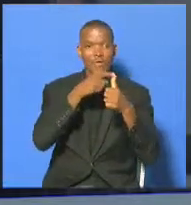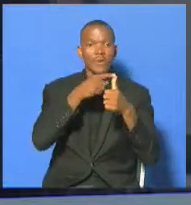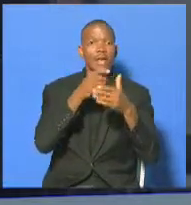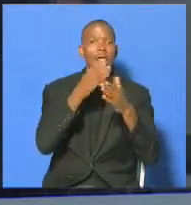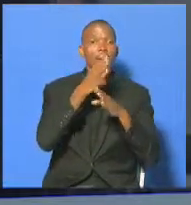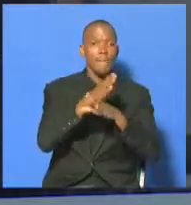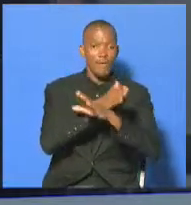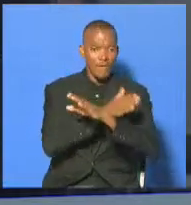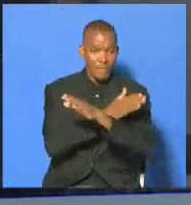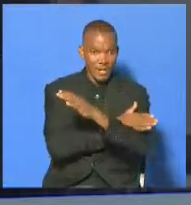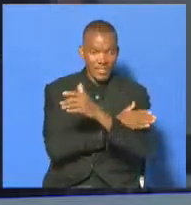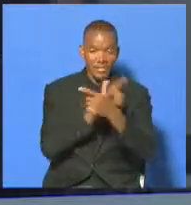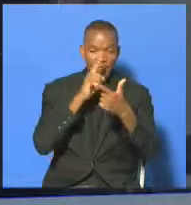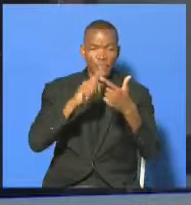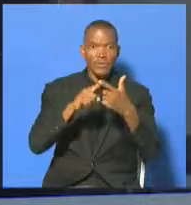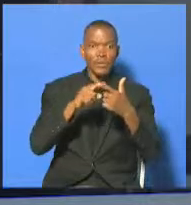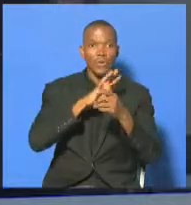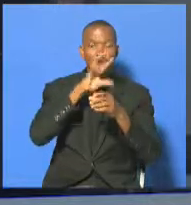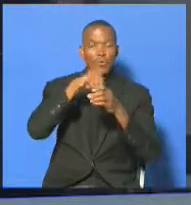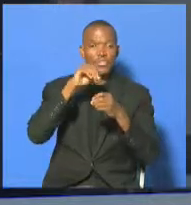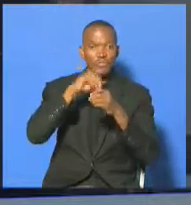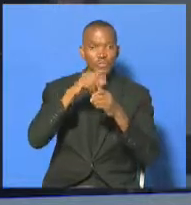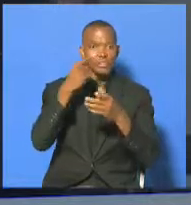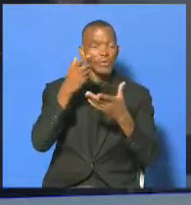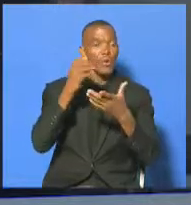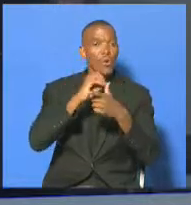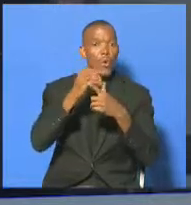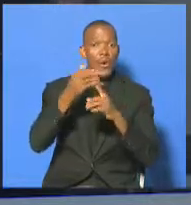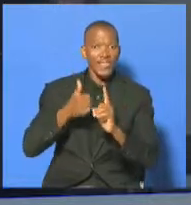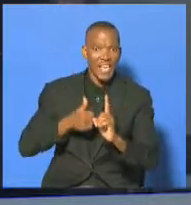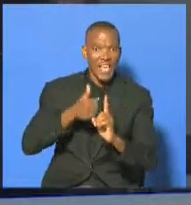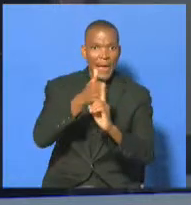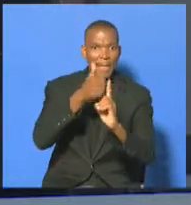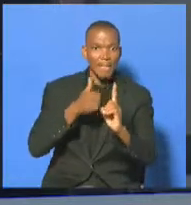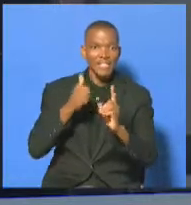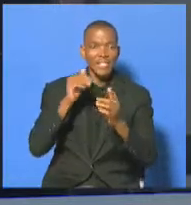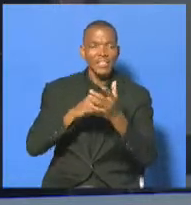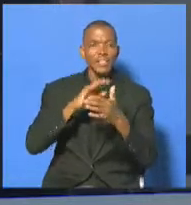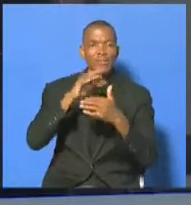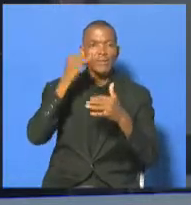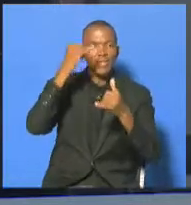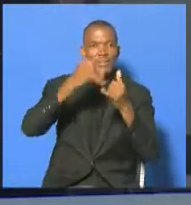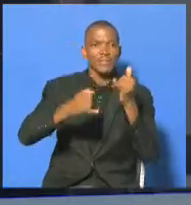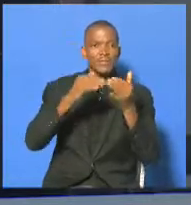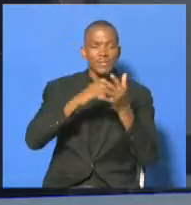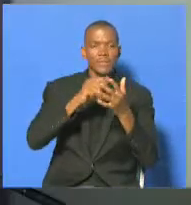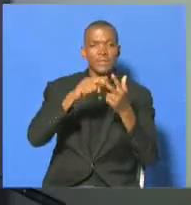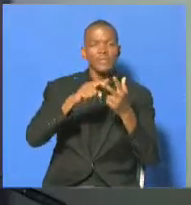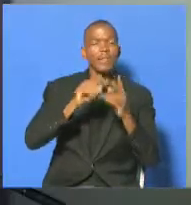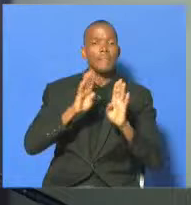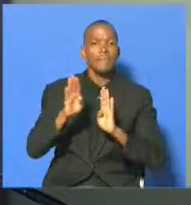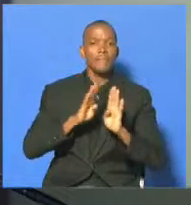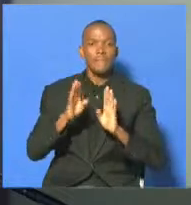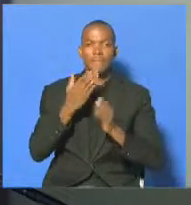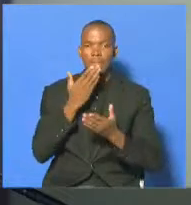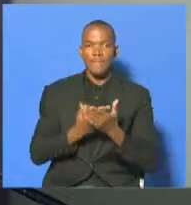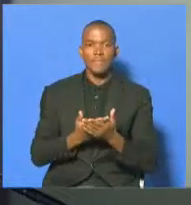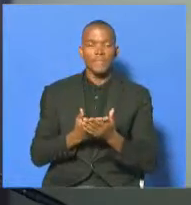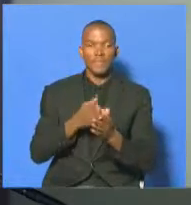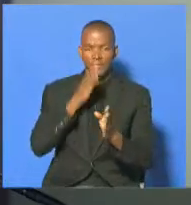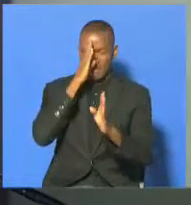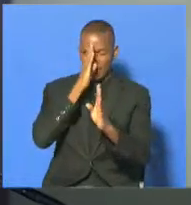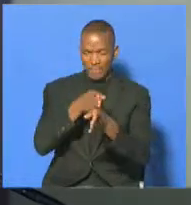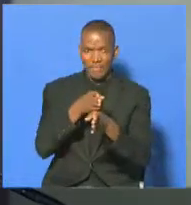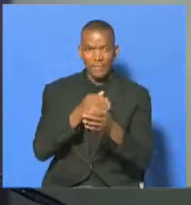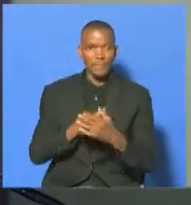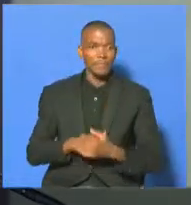improvement, contribution or impact, and lastly, discipline. The